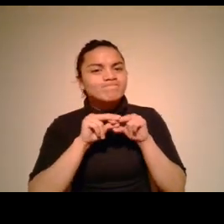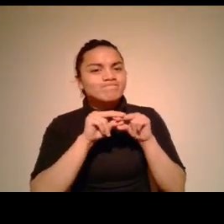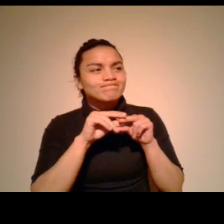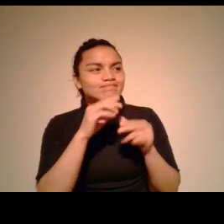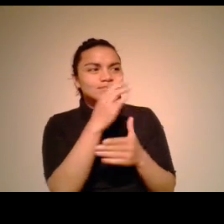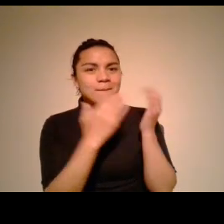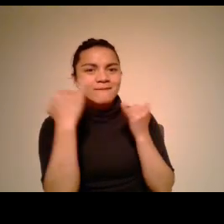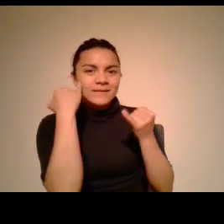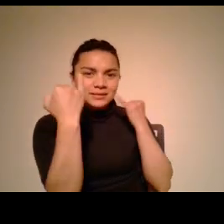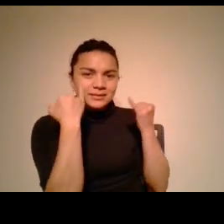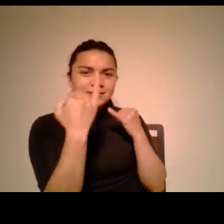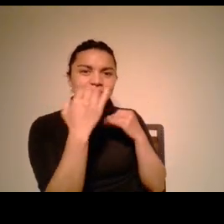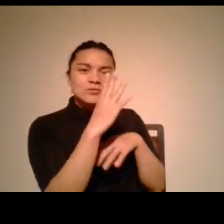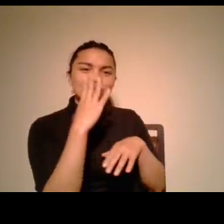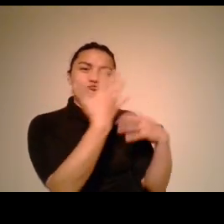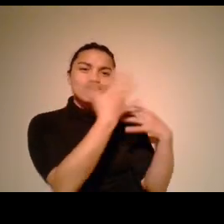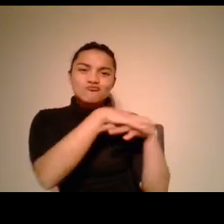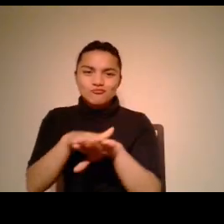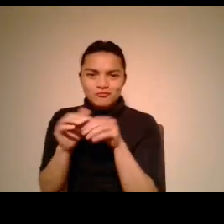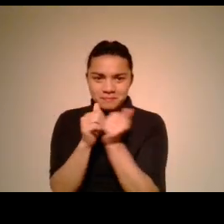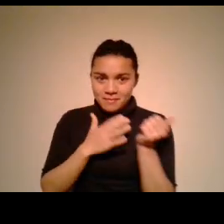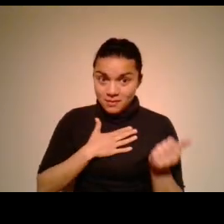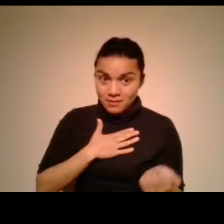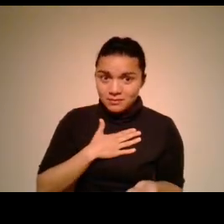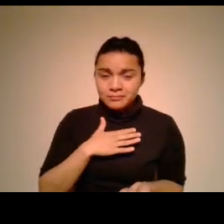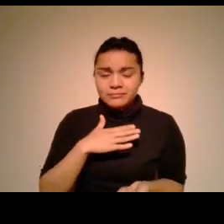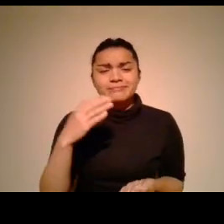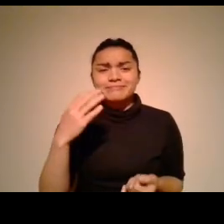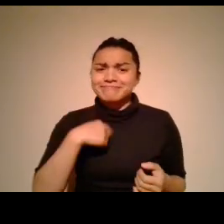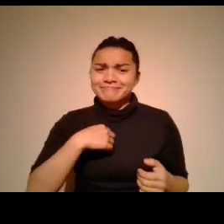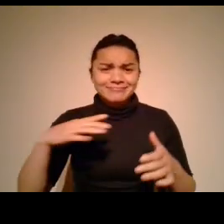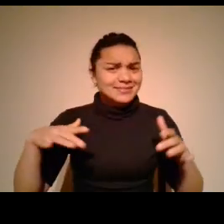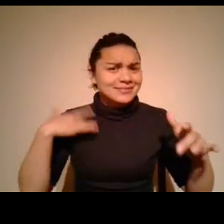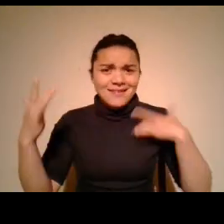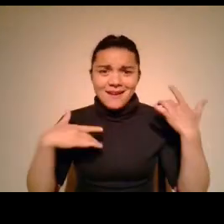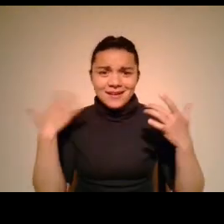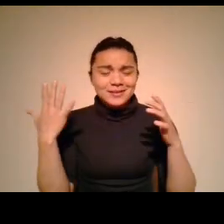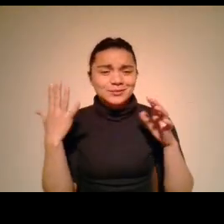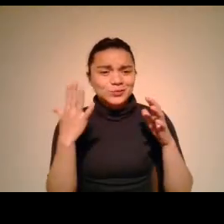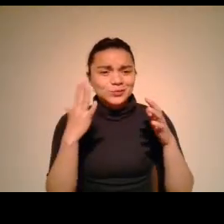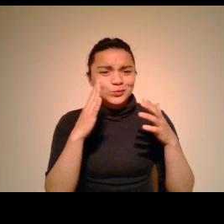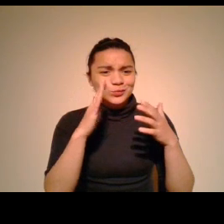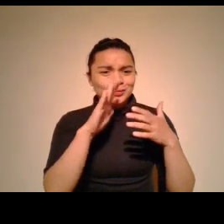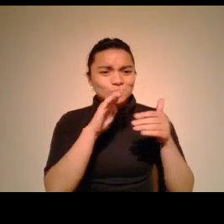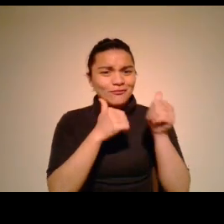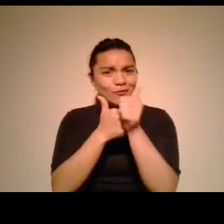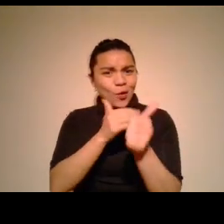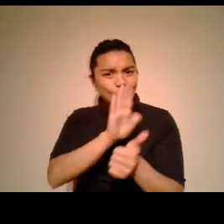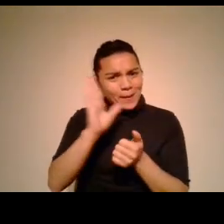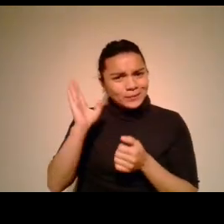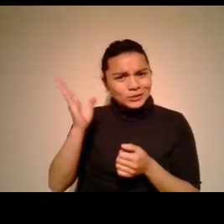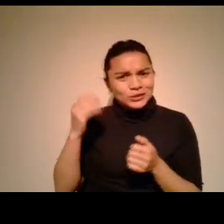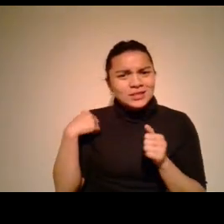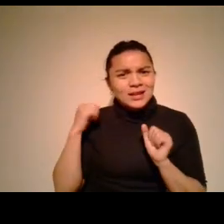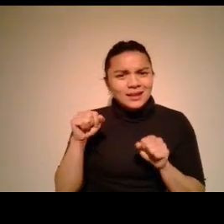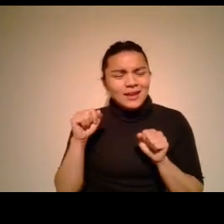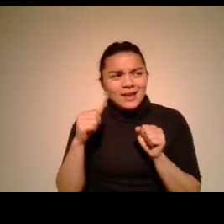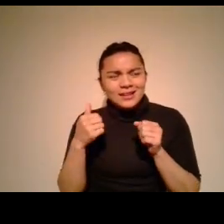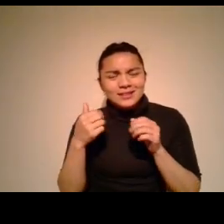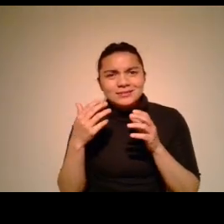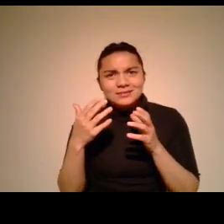talking about. And I'm really excited to come after you so that I can try and talk to the stuff that